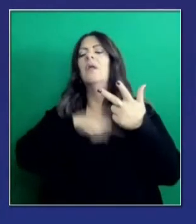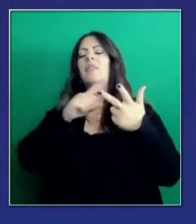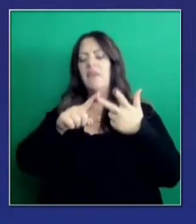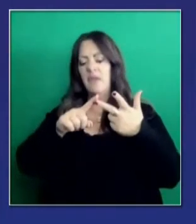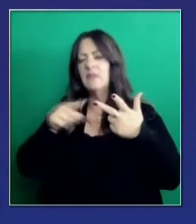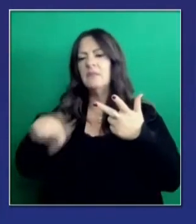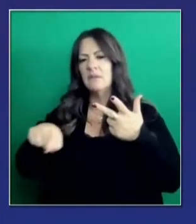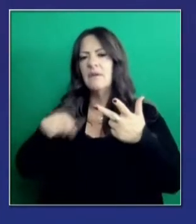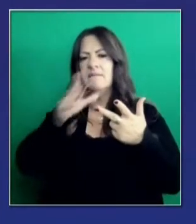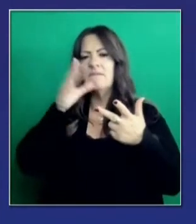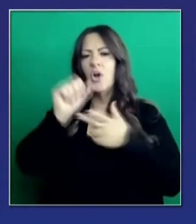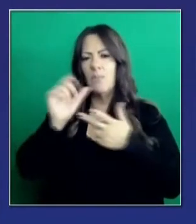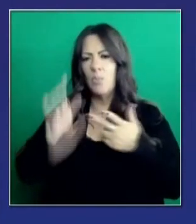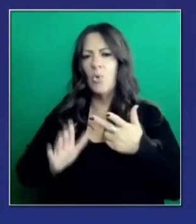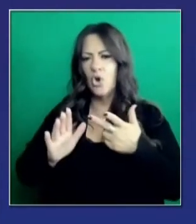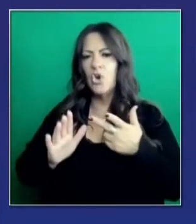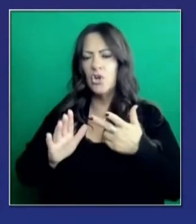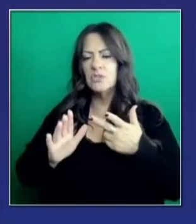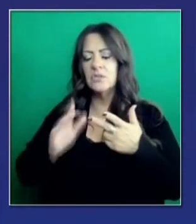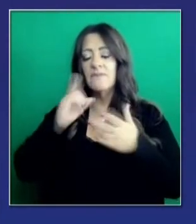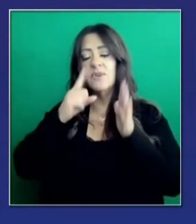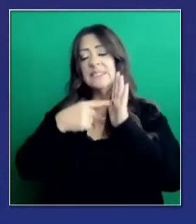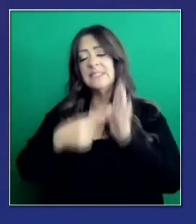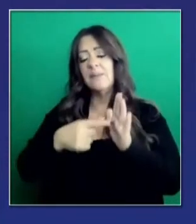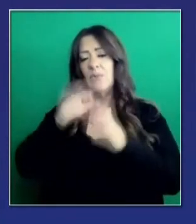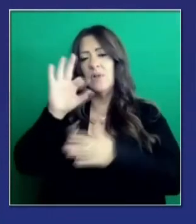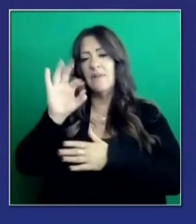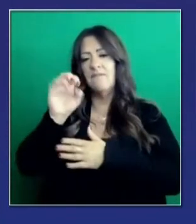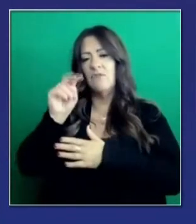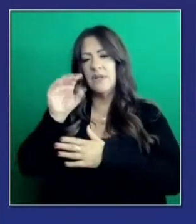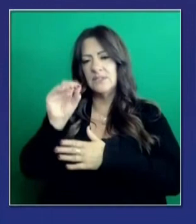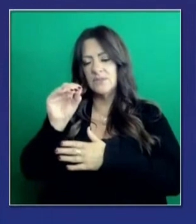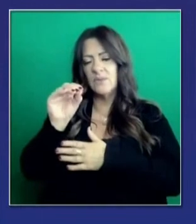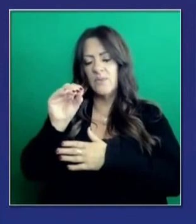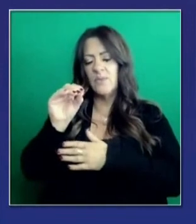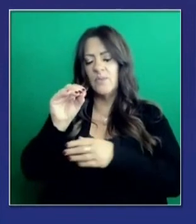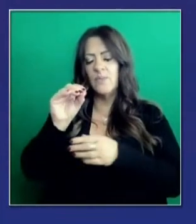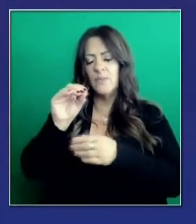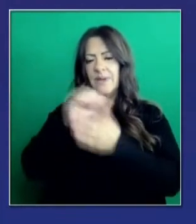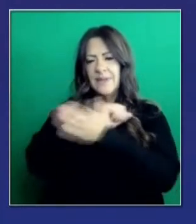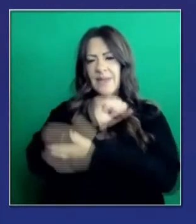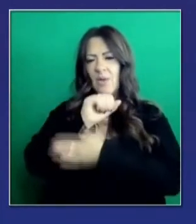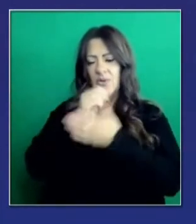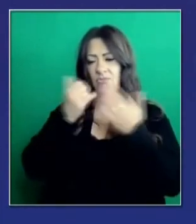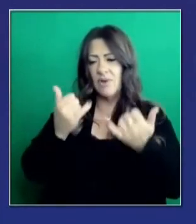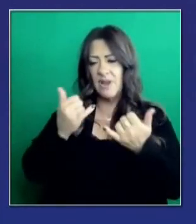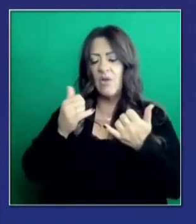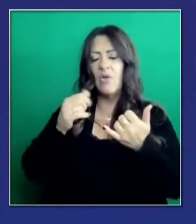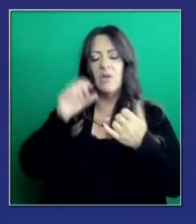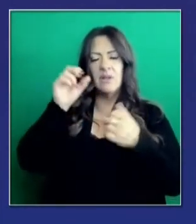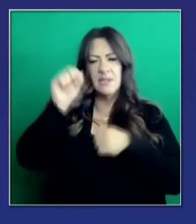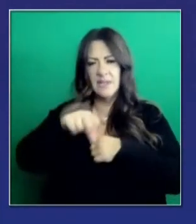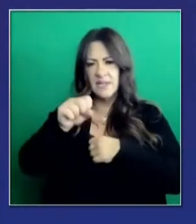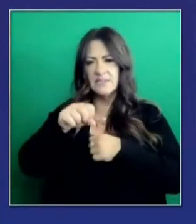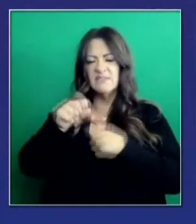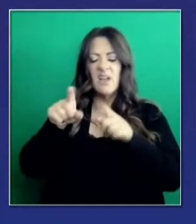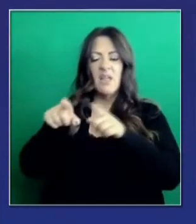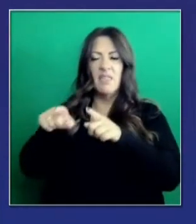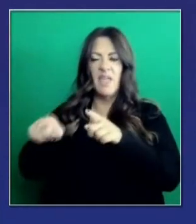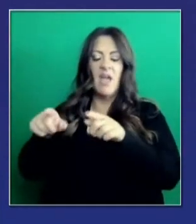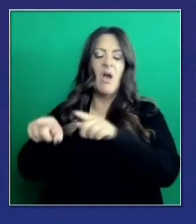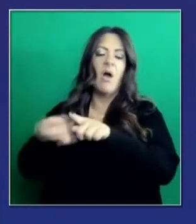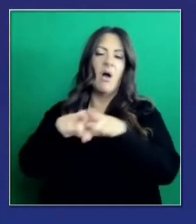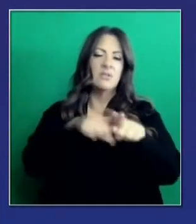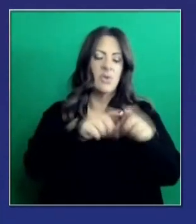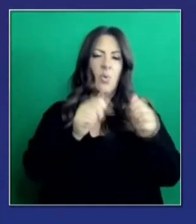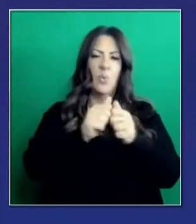vaccinated, as an example, in Fresno County, and our food workers. So that's a priority, along with our teachers and school staff. So